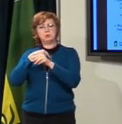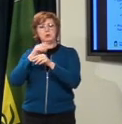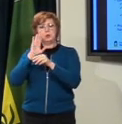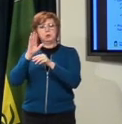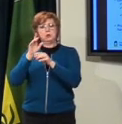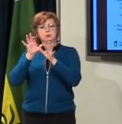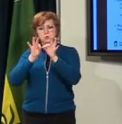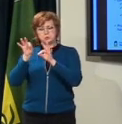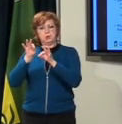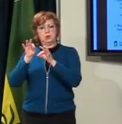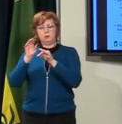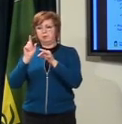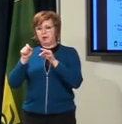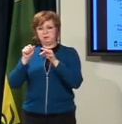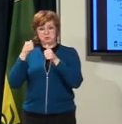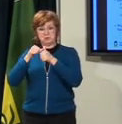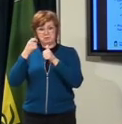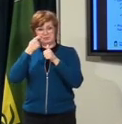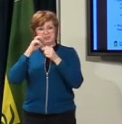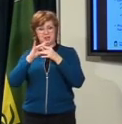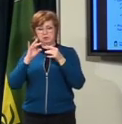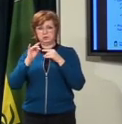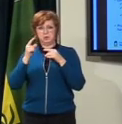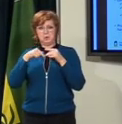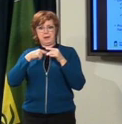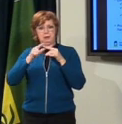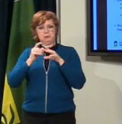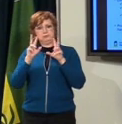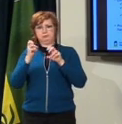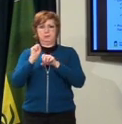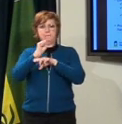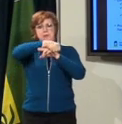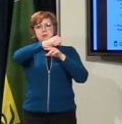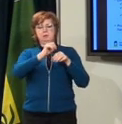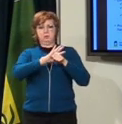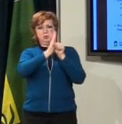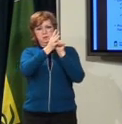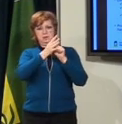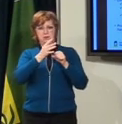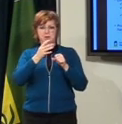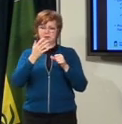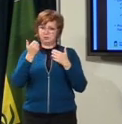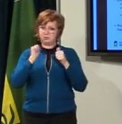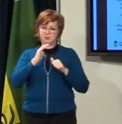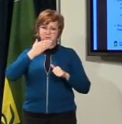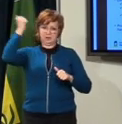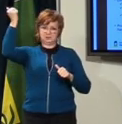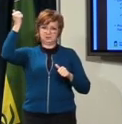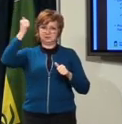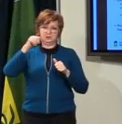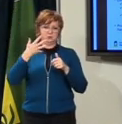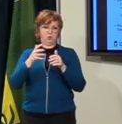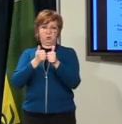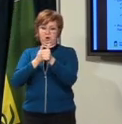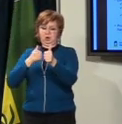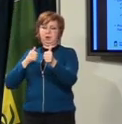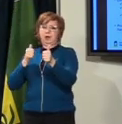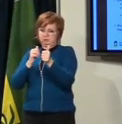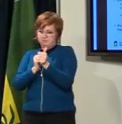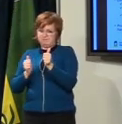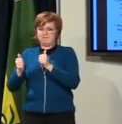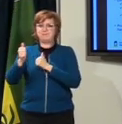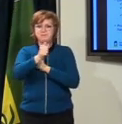Basically, we need to keep one step ahead of this virus. Ultimately, though, protecting the healthcare